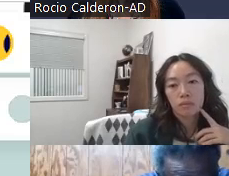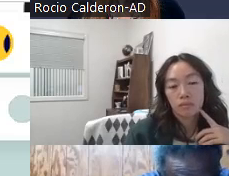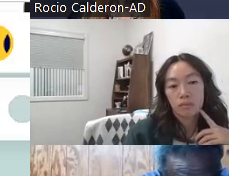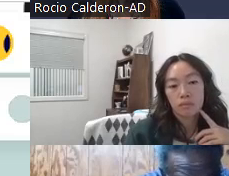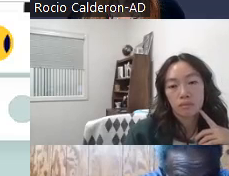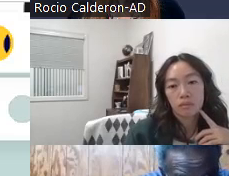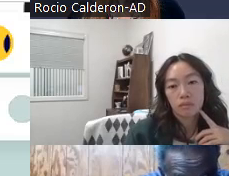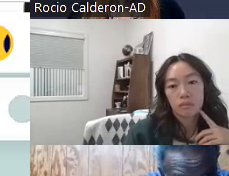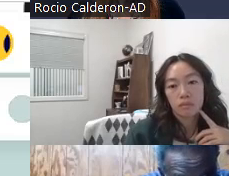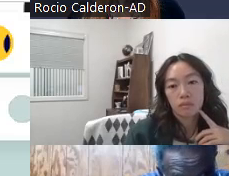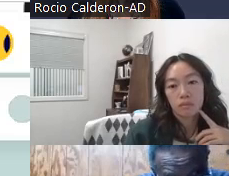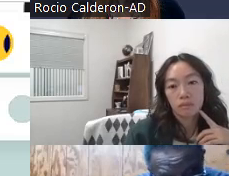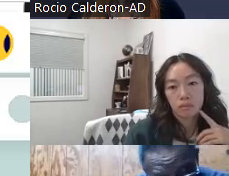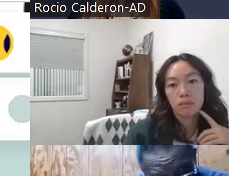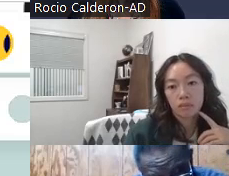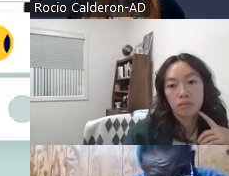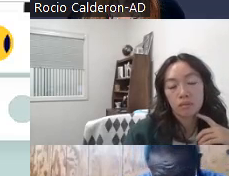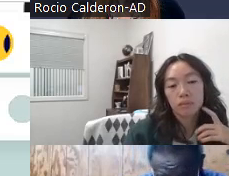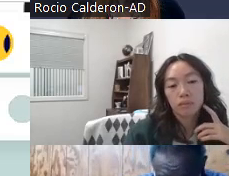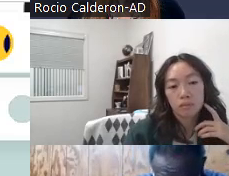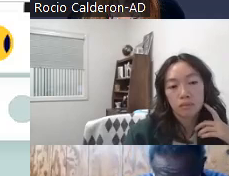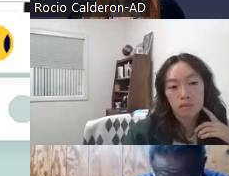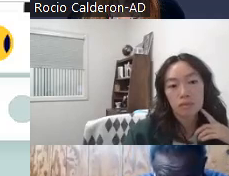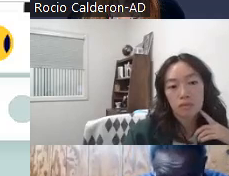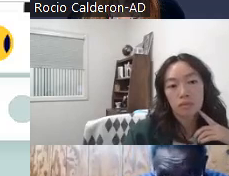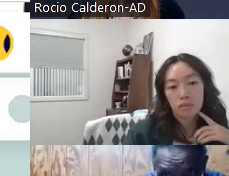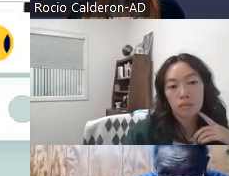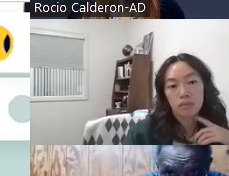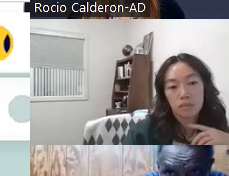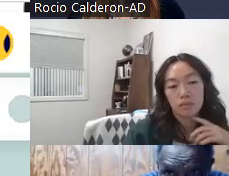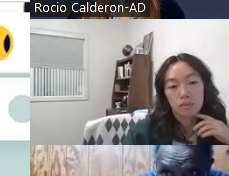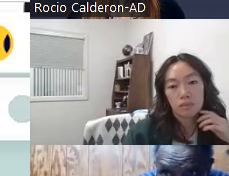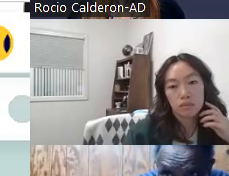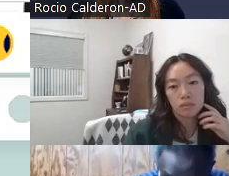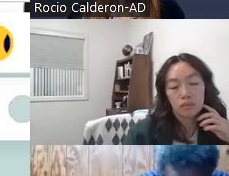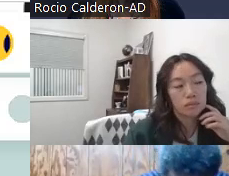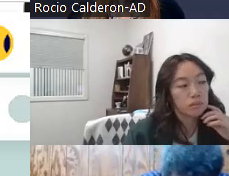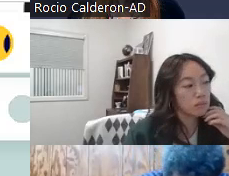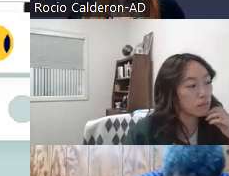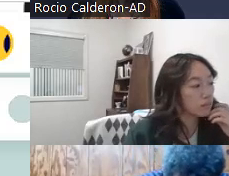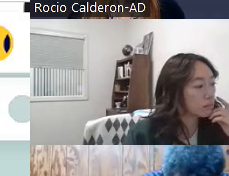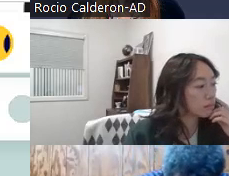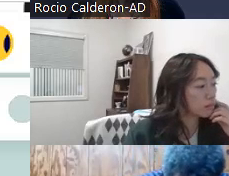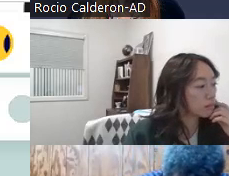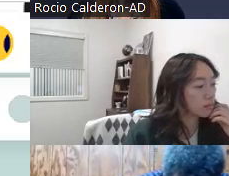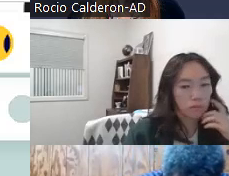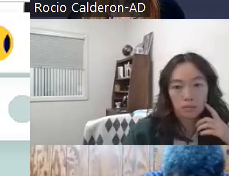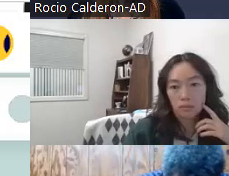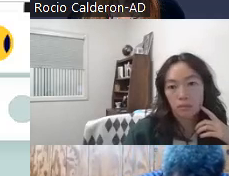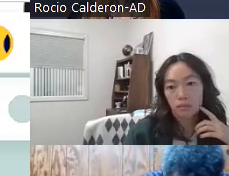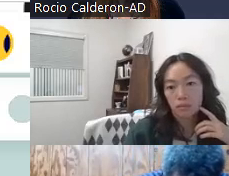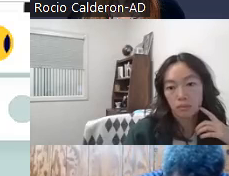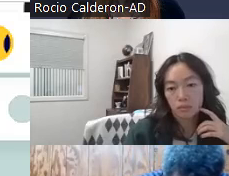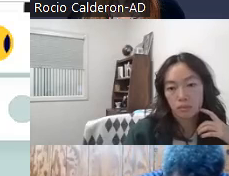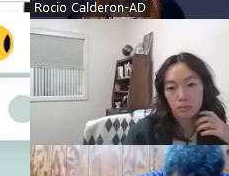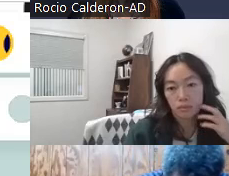to support the unhoused community, maybe reduce pollution, but also ensure that they have warmth during the